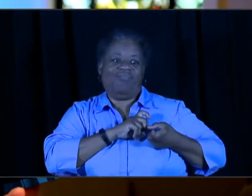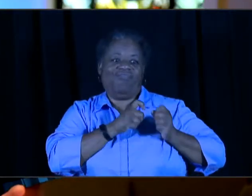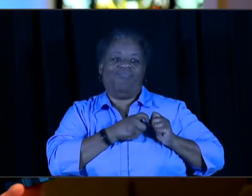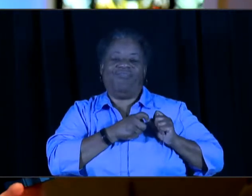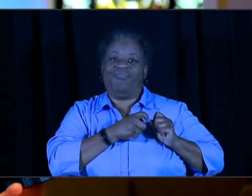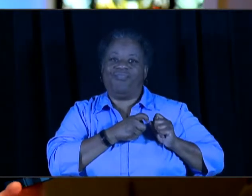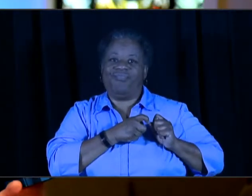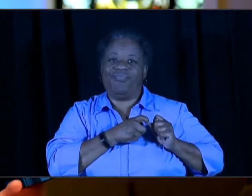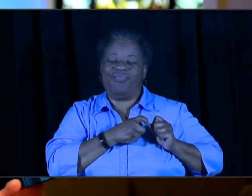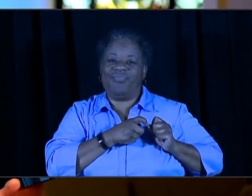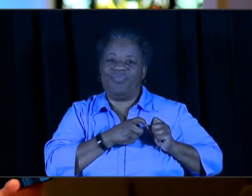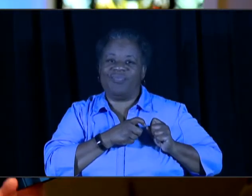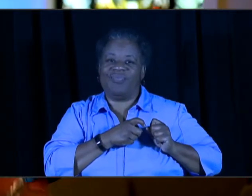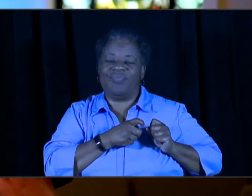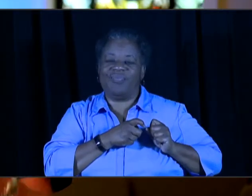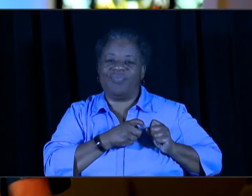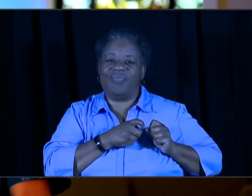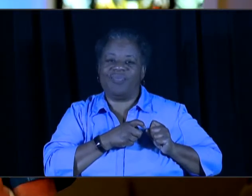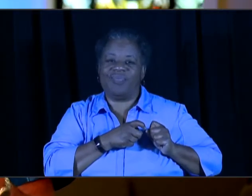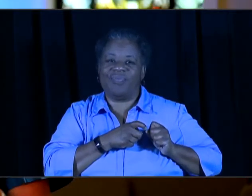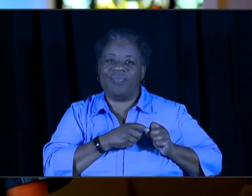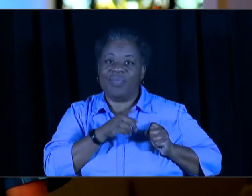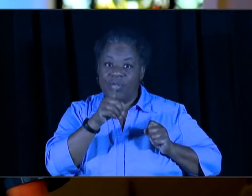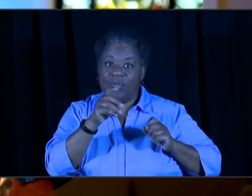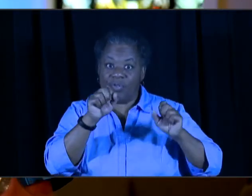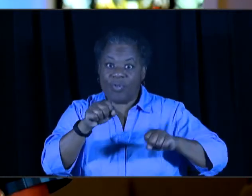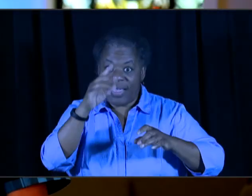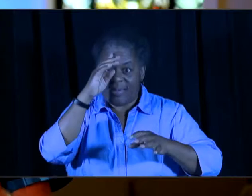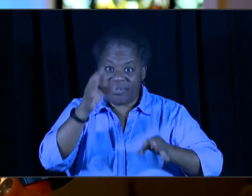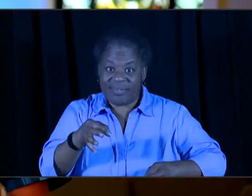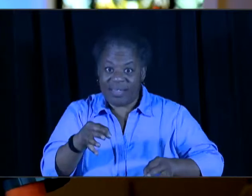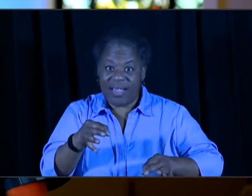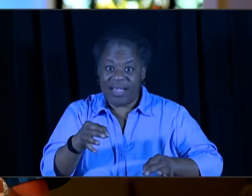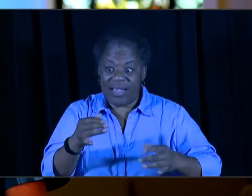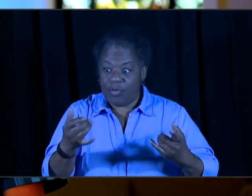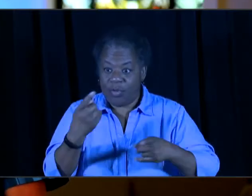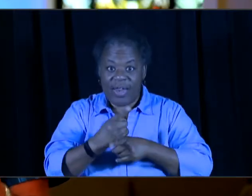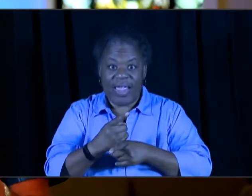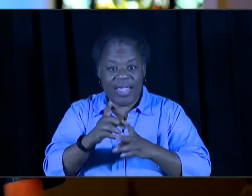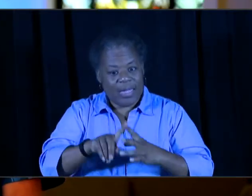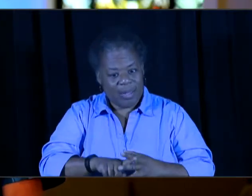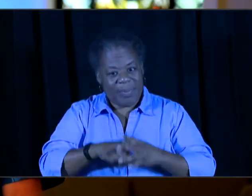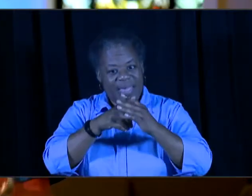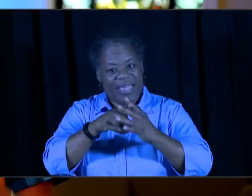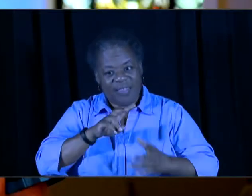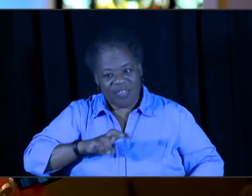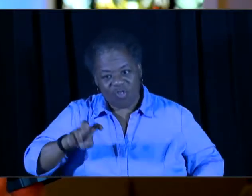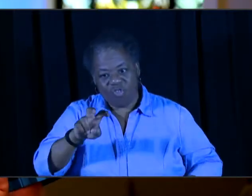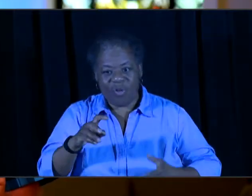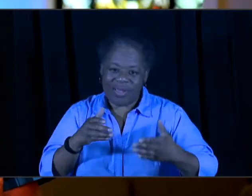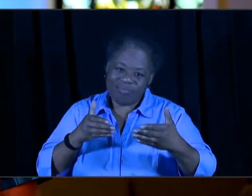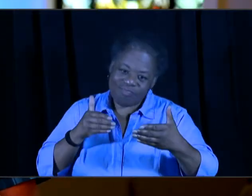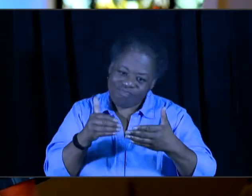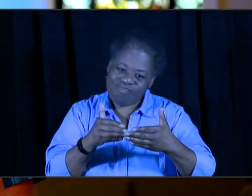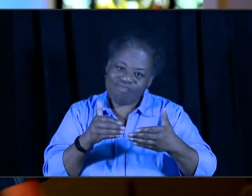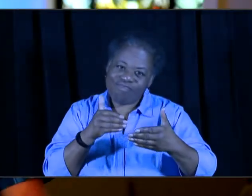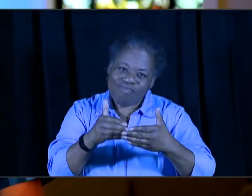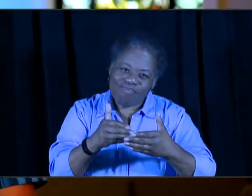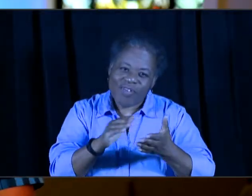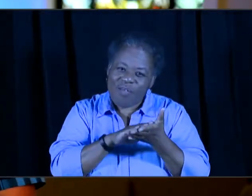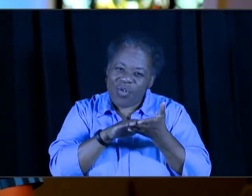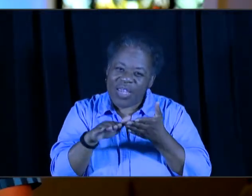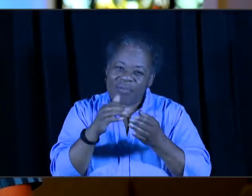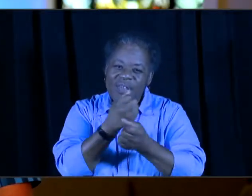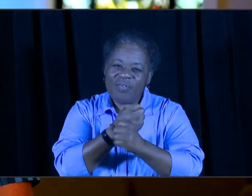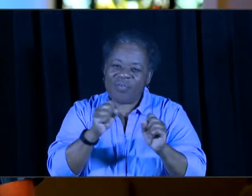perhaps. But you can decide today to begin the journey toward forgiveness, toward freedom,